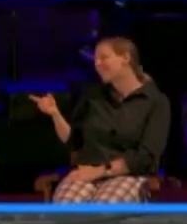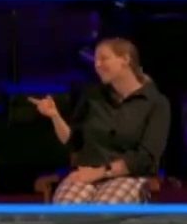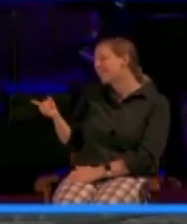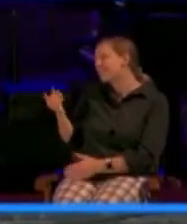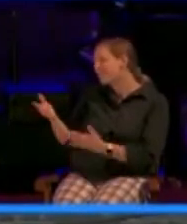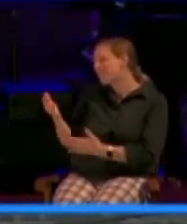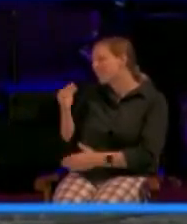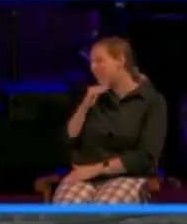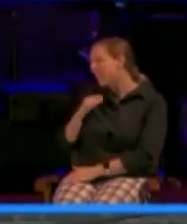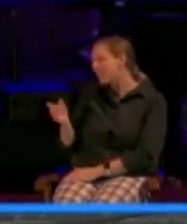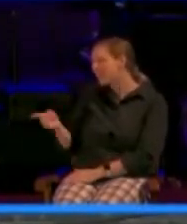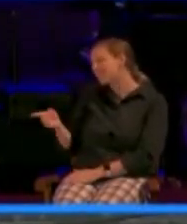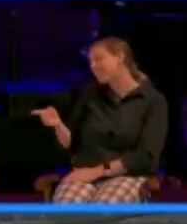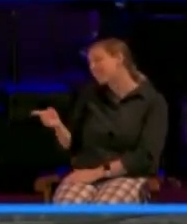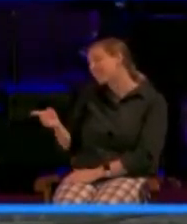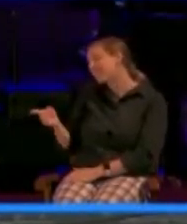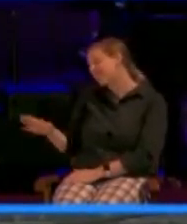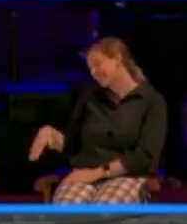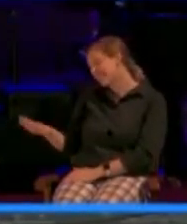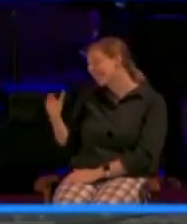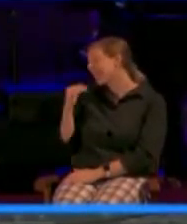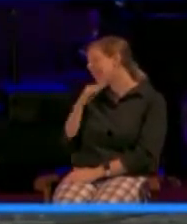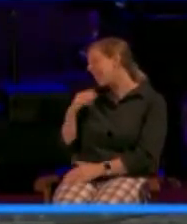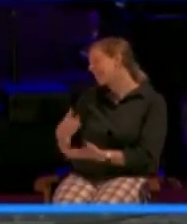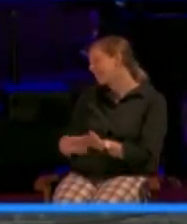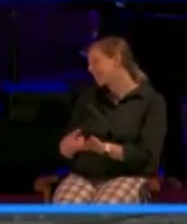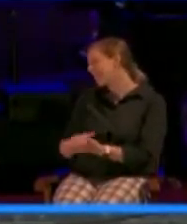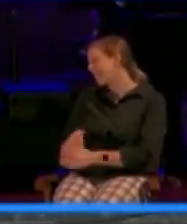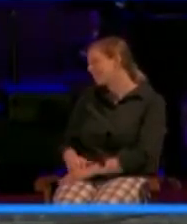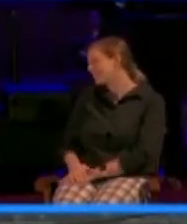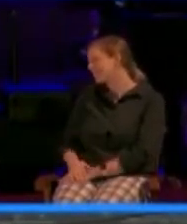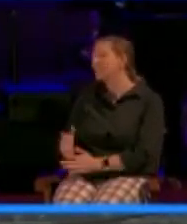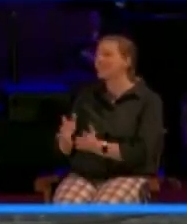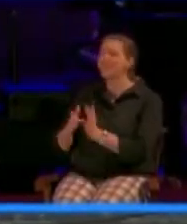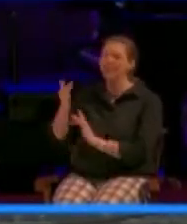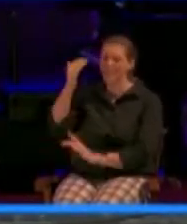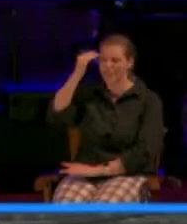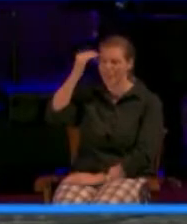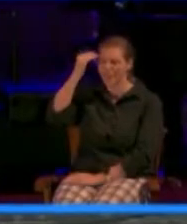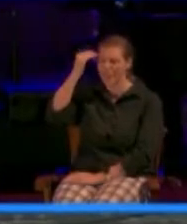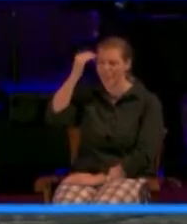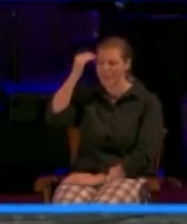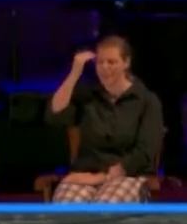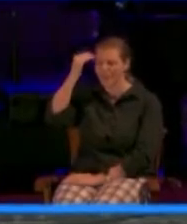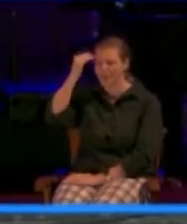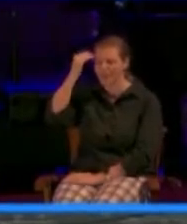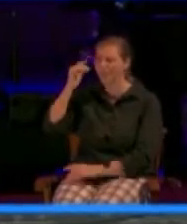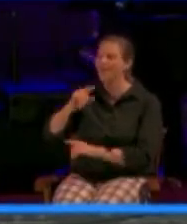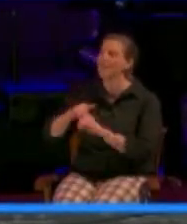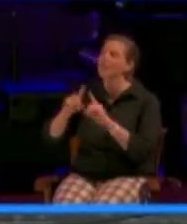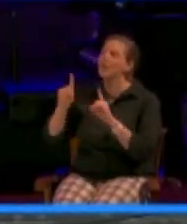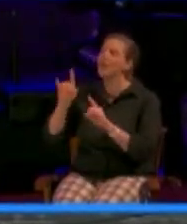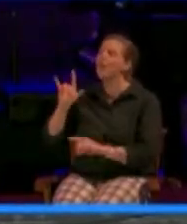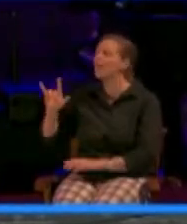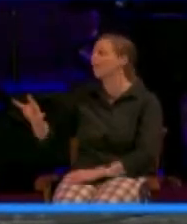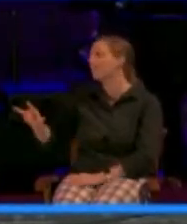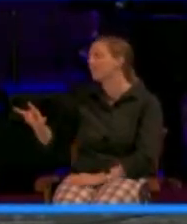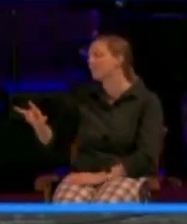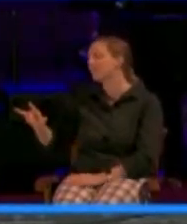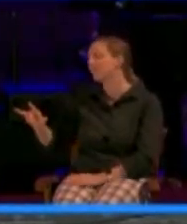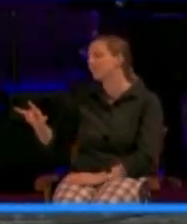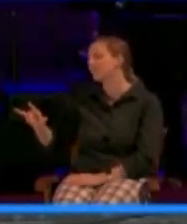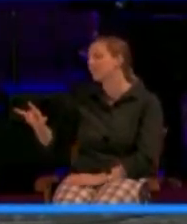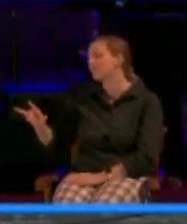believe in election, but I'm going to tell you something. I believe God loves every man, woman, and child. I believe the